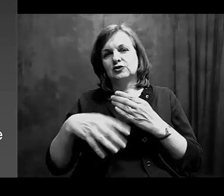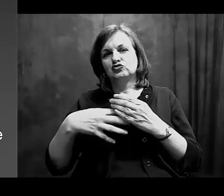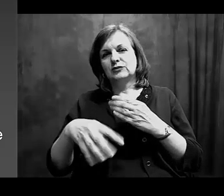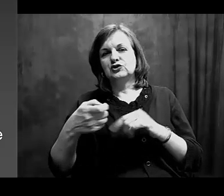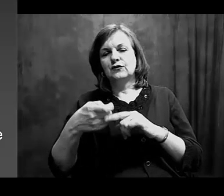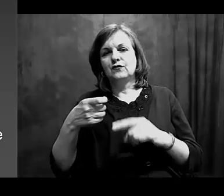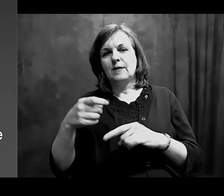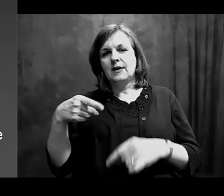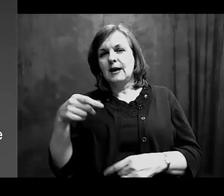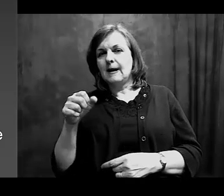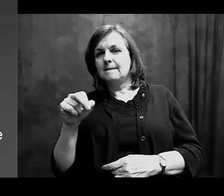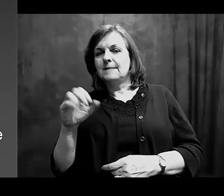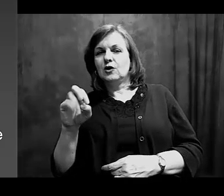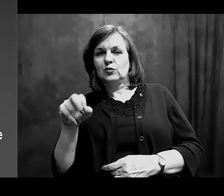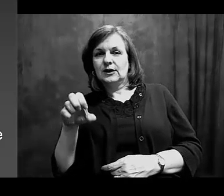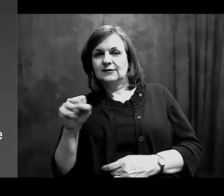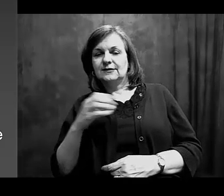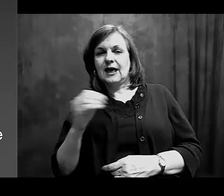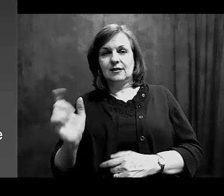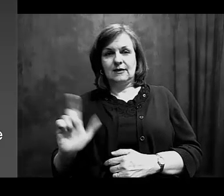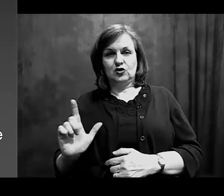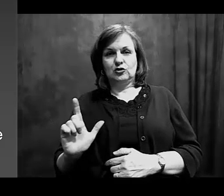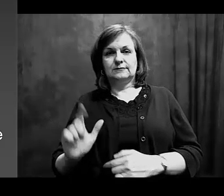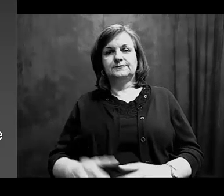And it will also receive